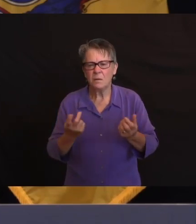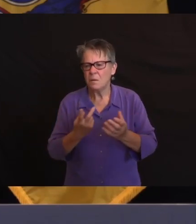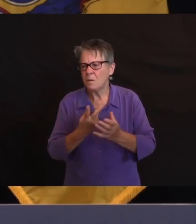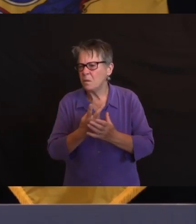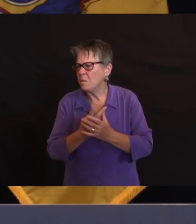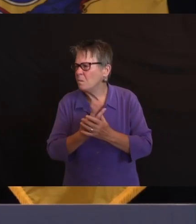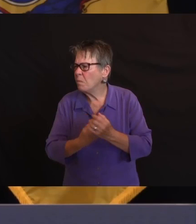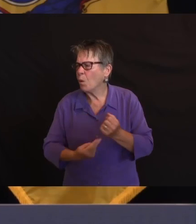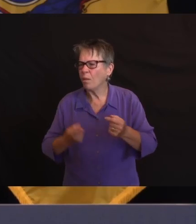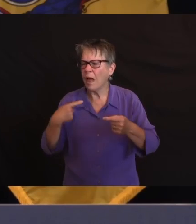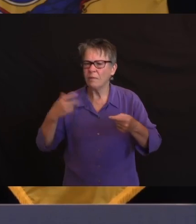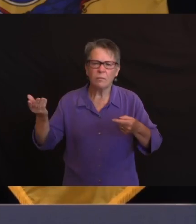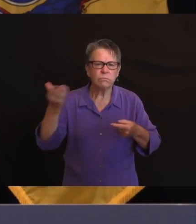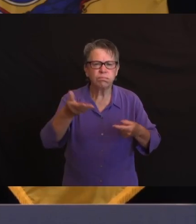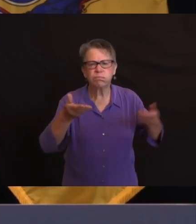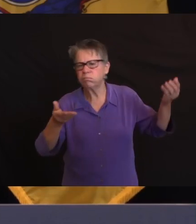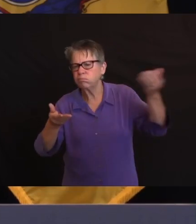both